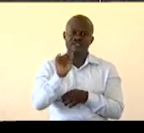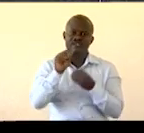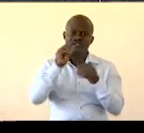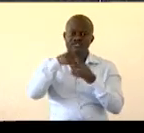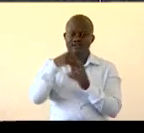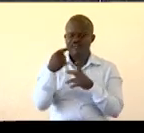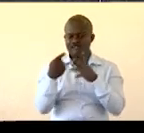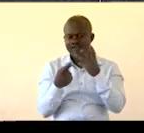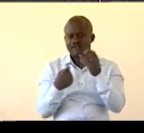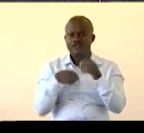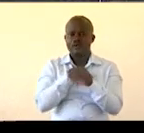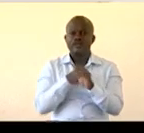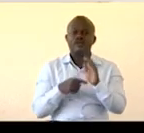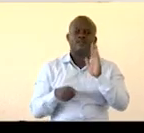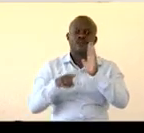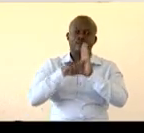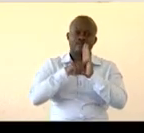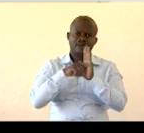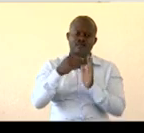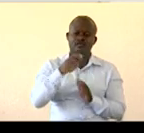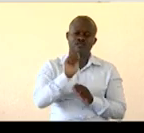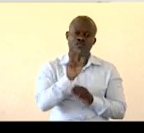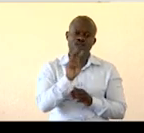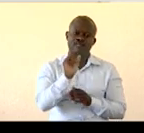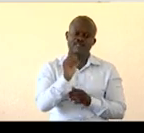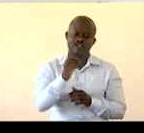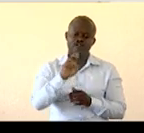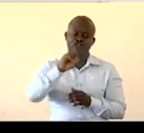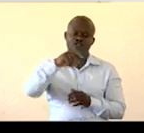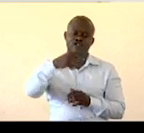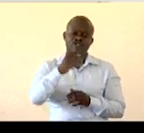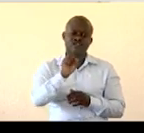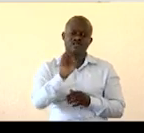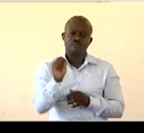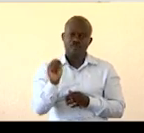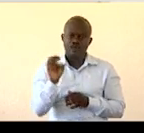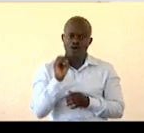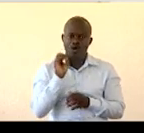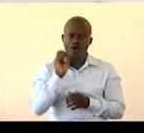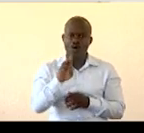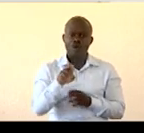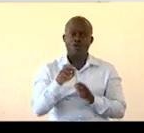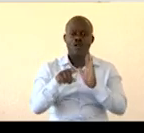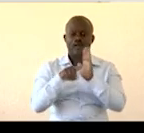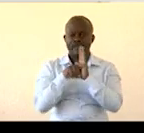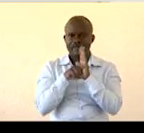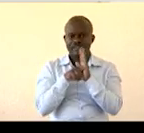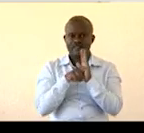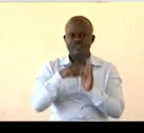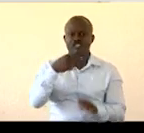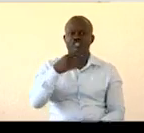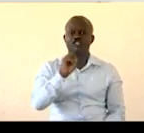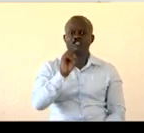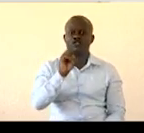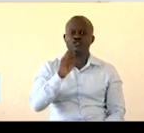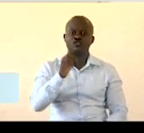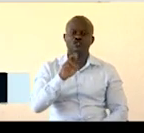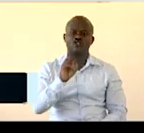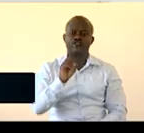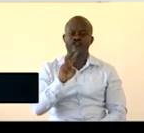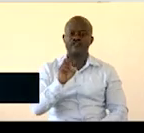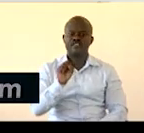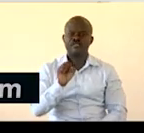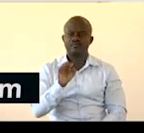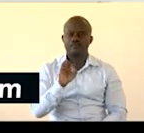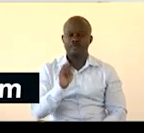say negative gravitropism or negative geotropism. Then we